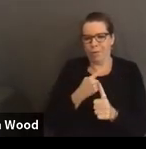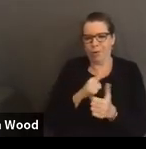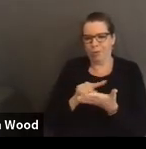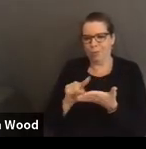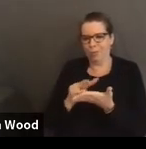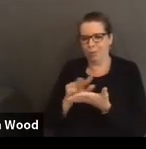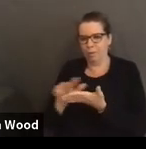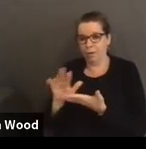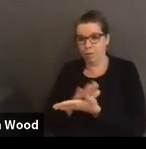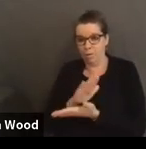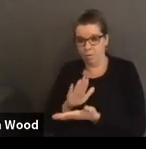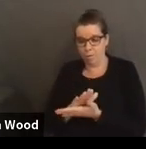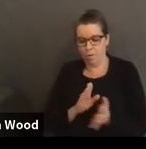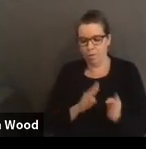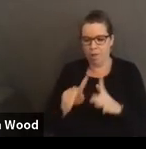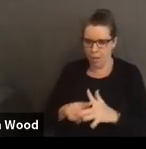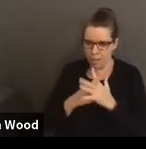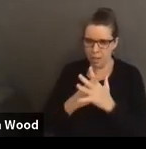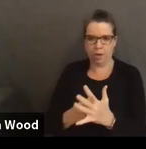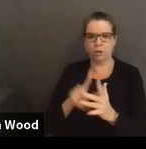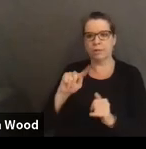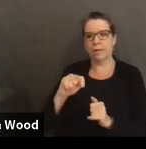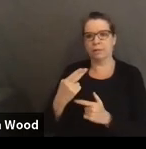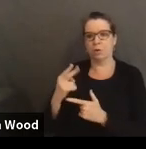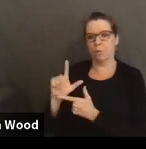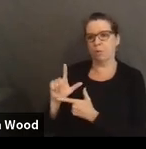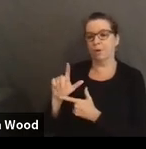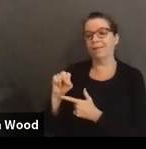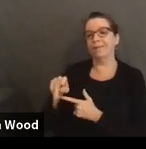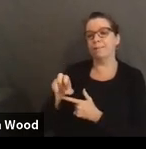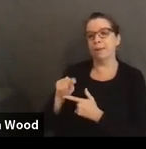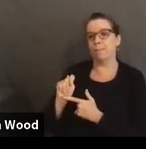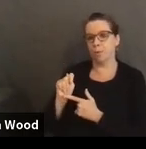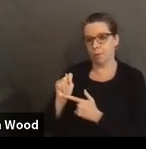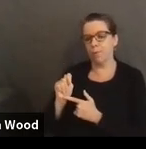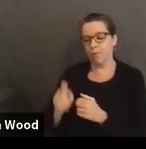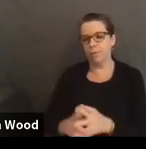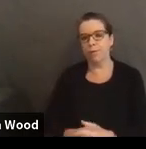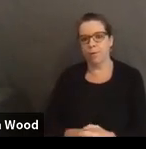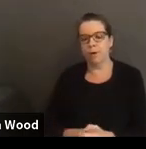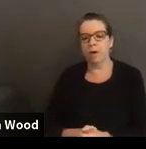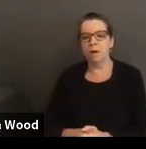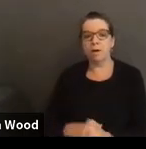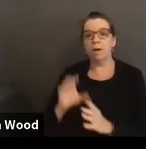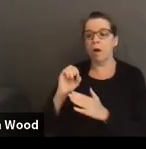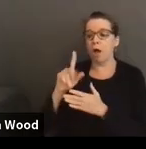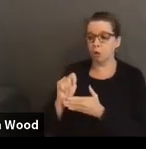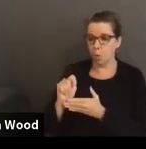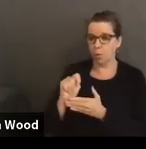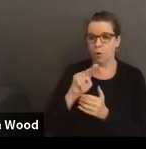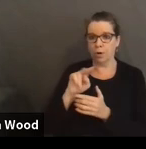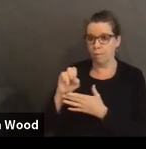and then launch into Texas Home Learning in September. In October and